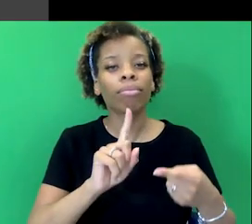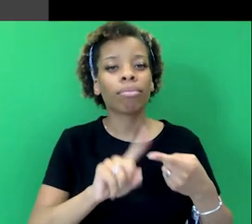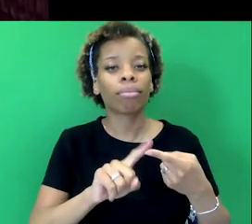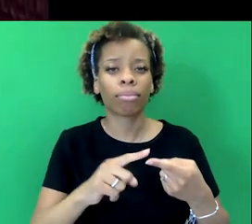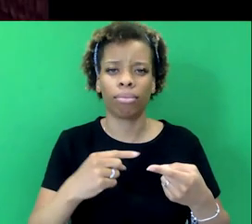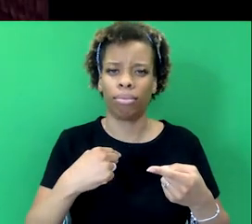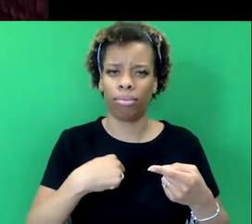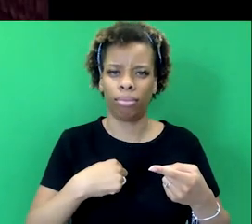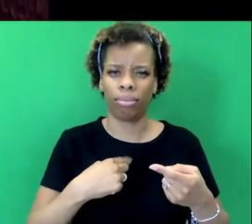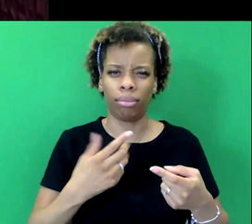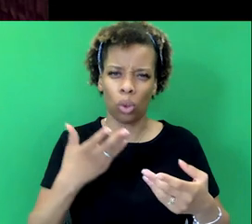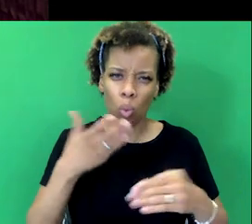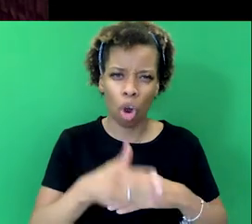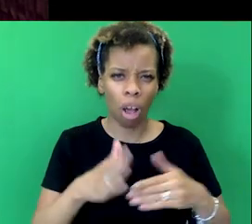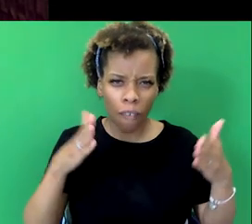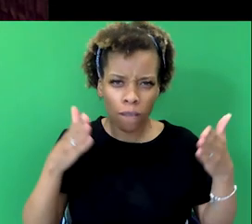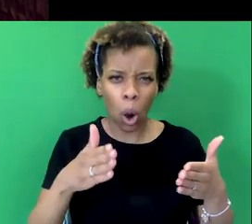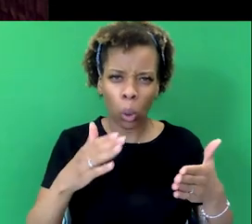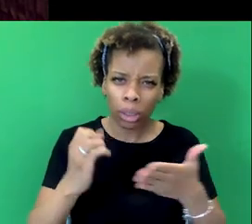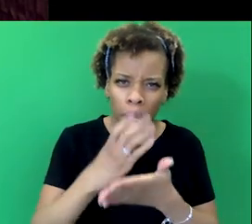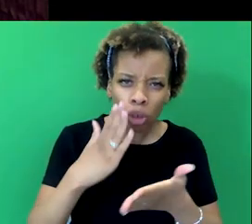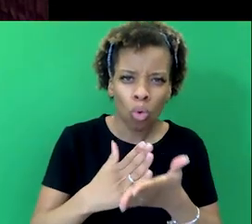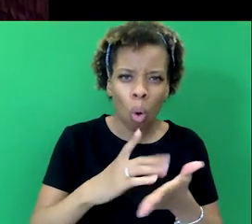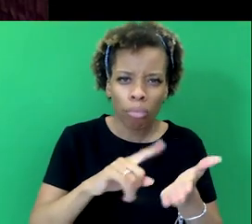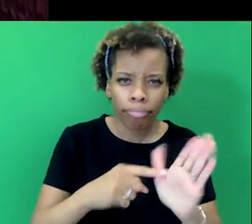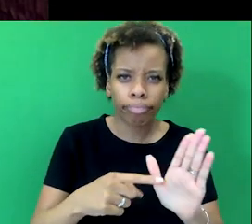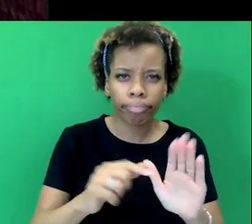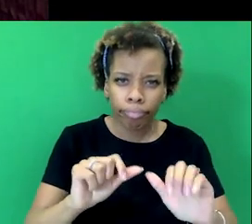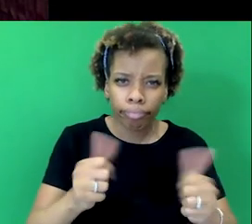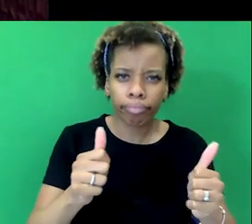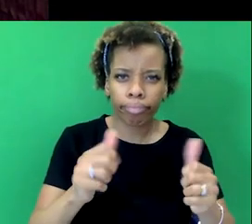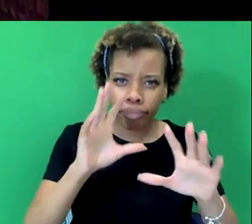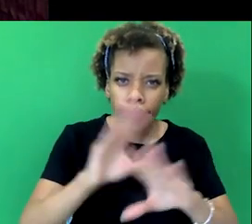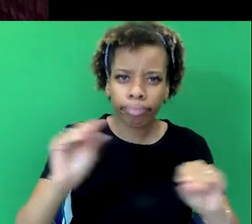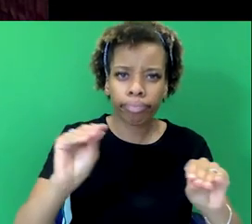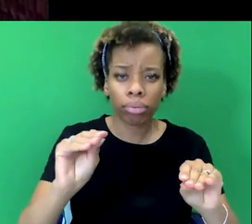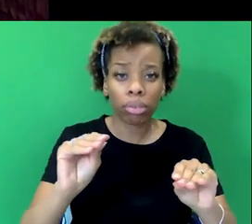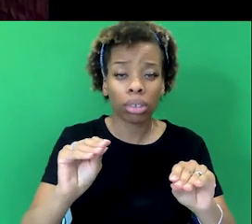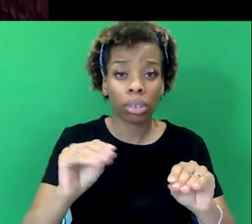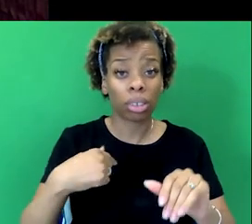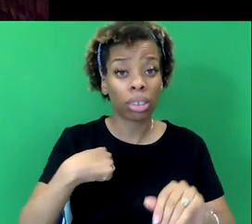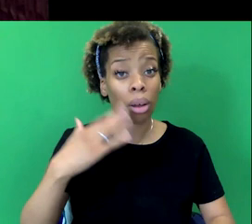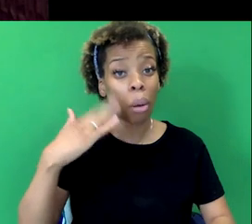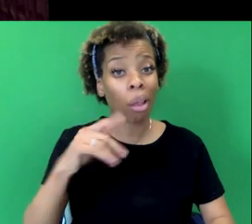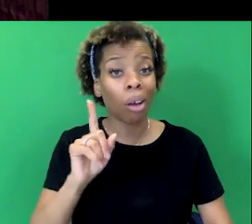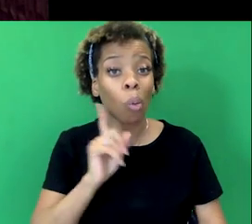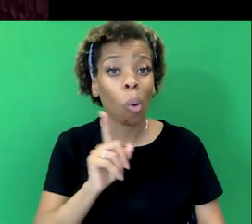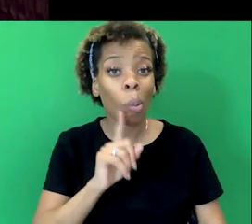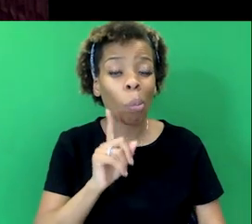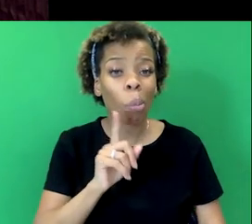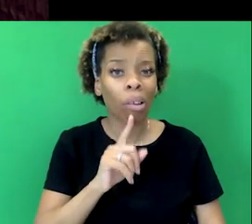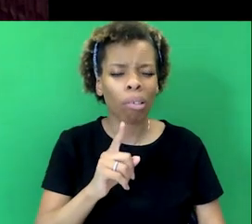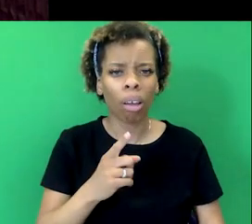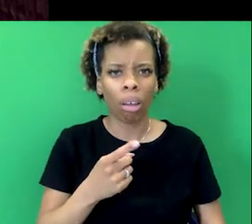as a Black woman, you know, there is pushback about someone like myself apparently trampling over British history.